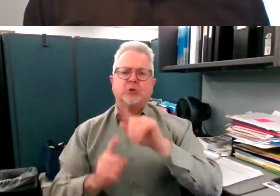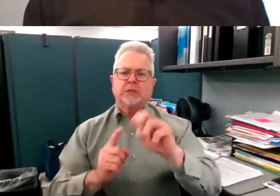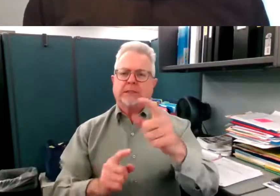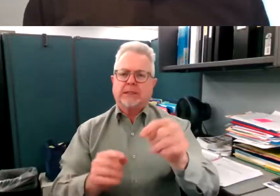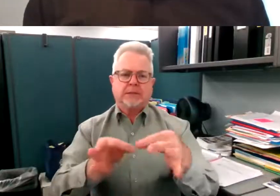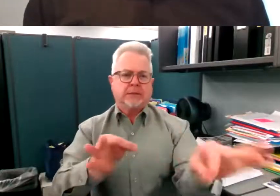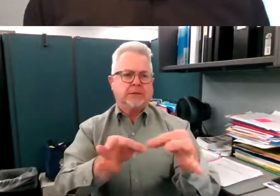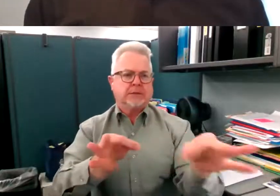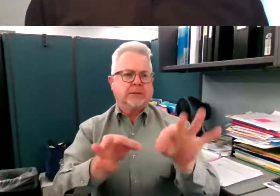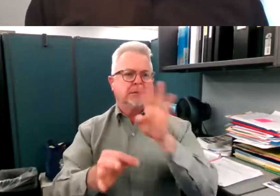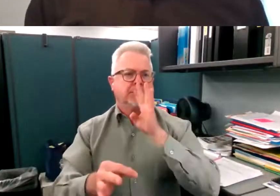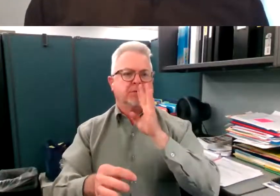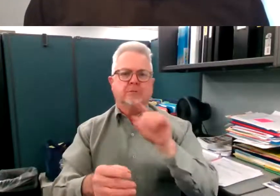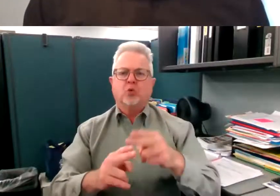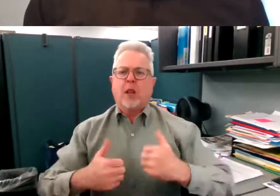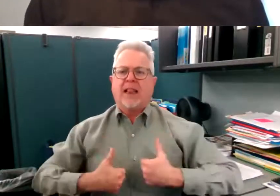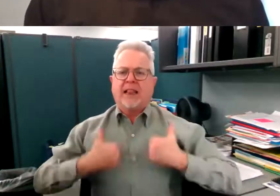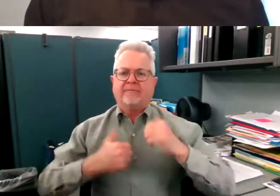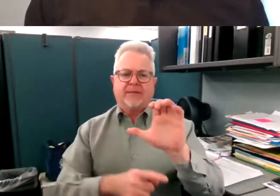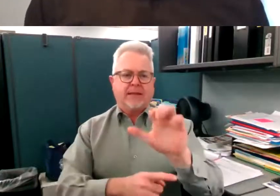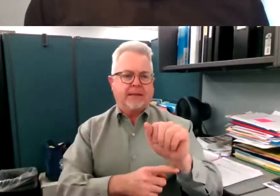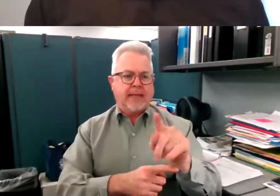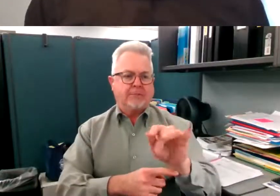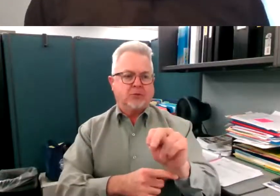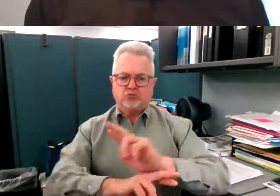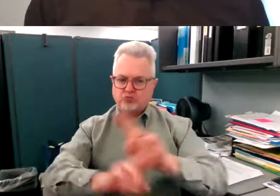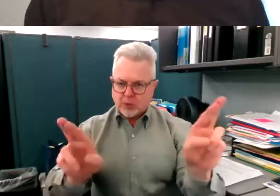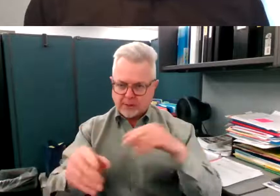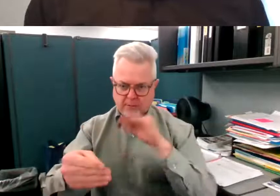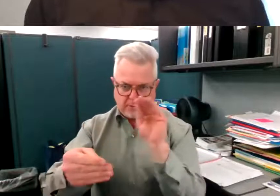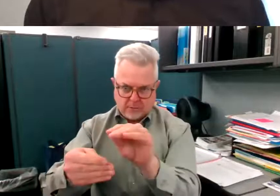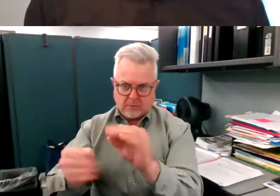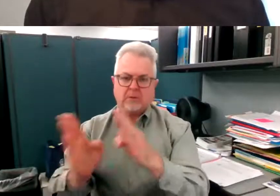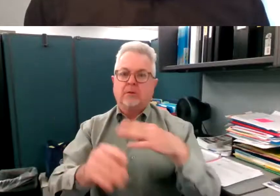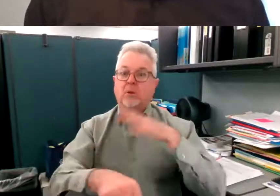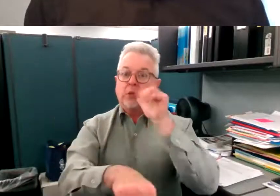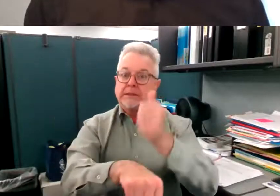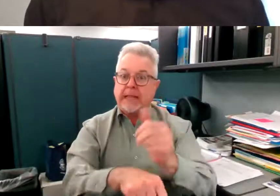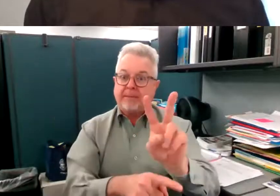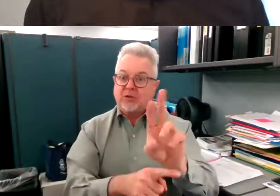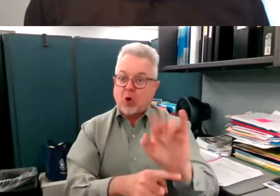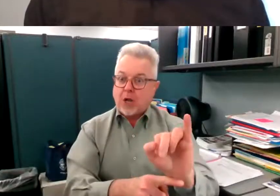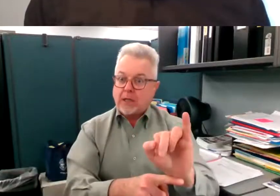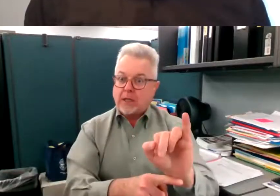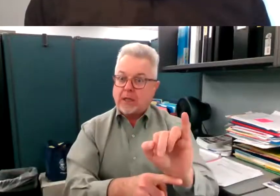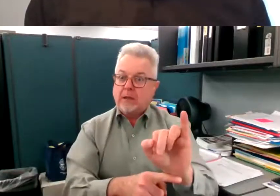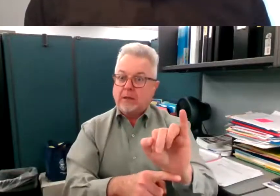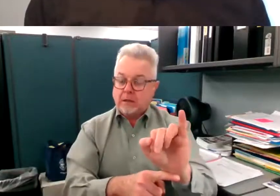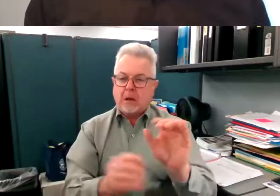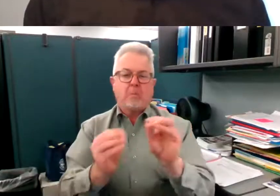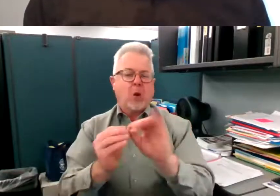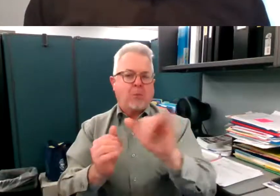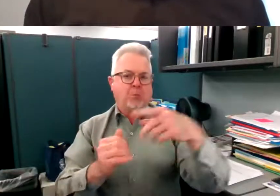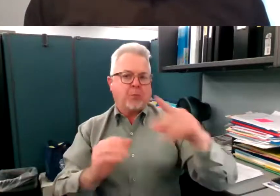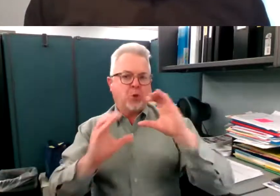interpreter. Some people might need the speech to text, there might be hard of hearing, they might need live captioning. And so we're going to set